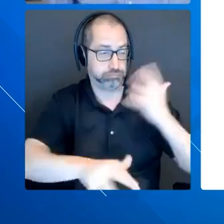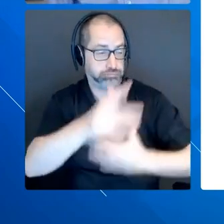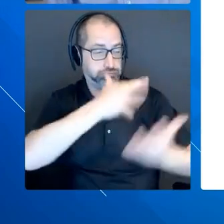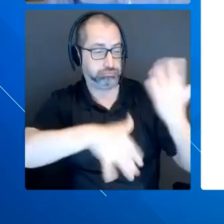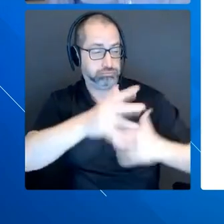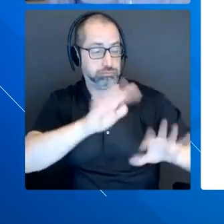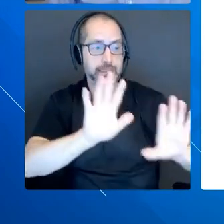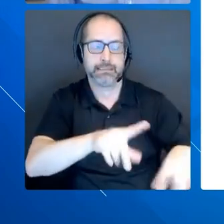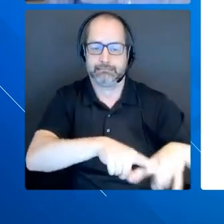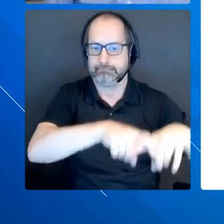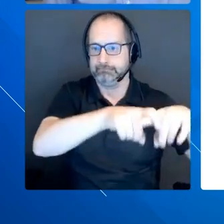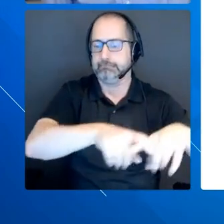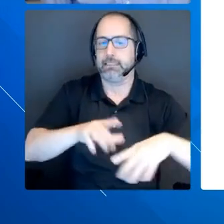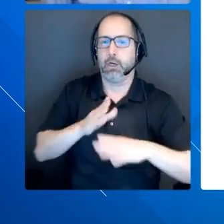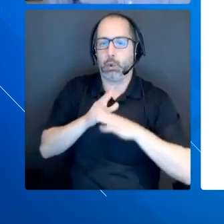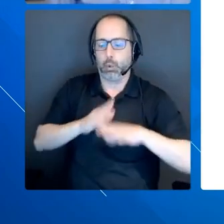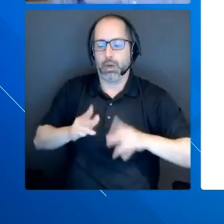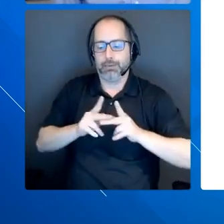all do.